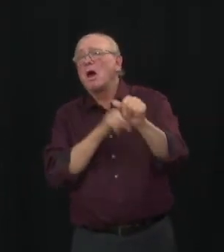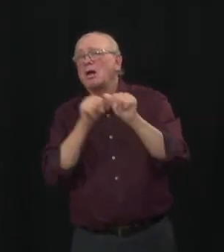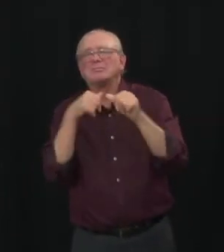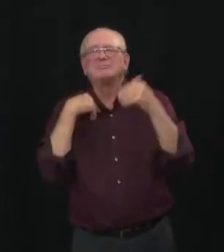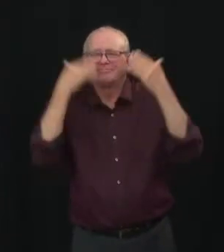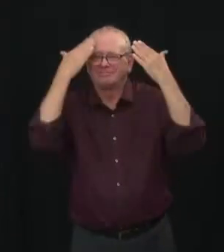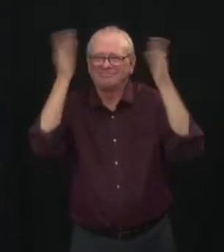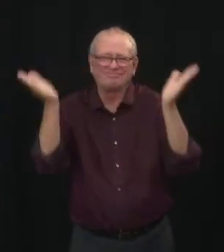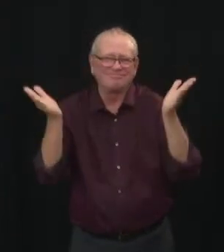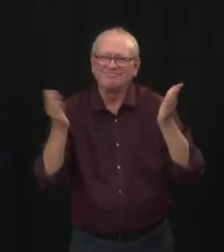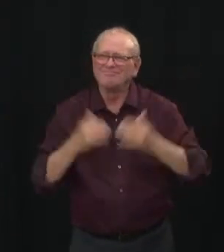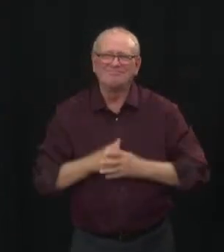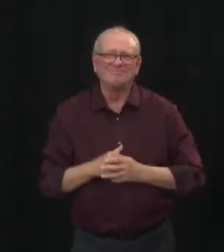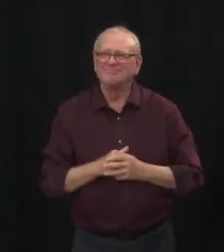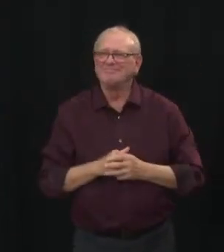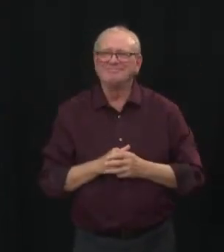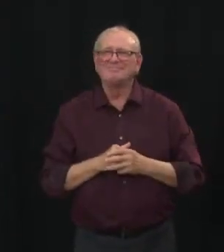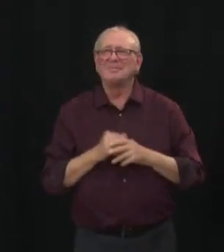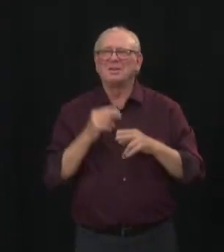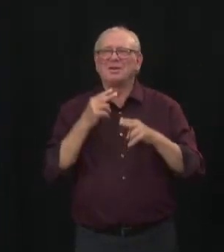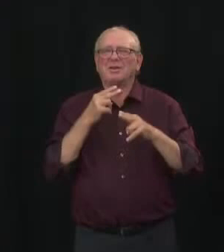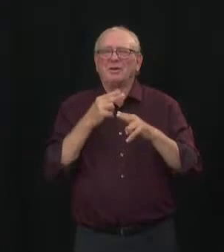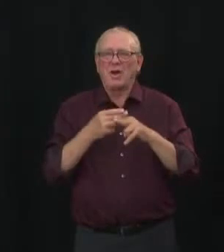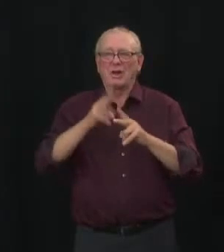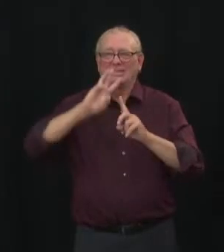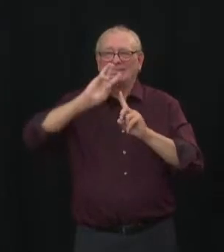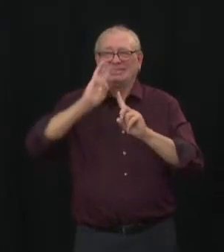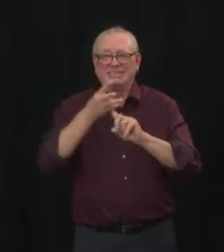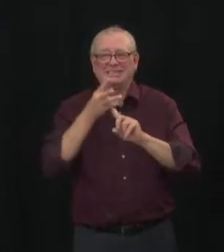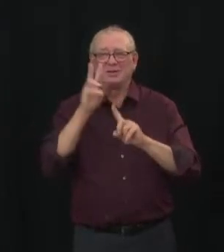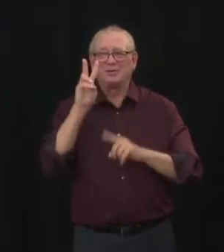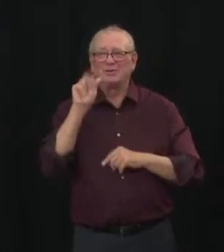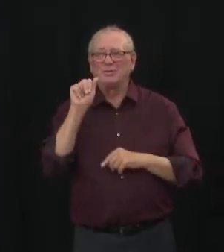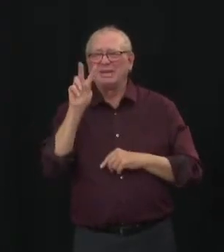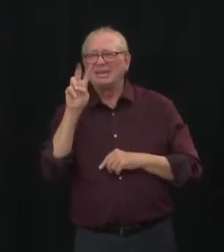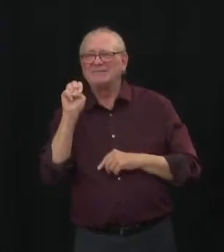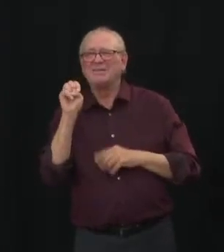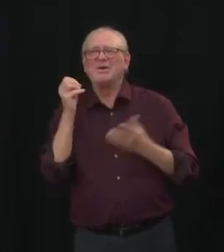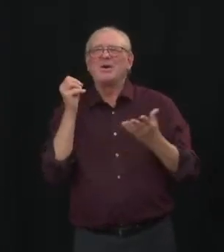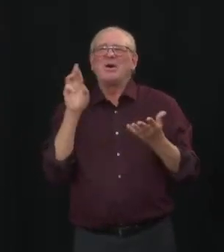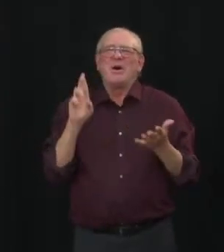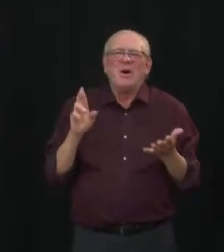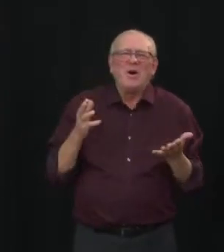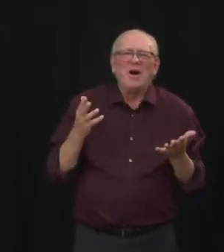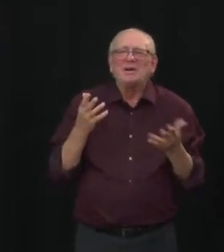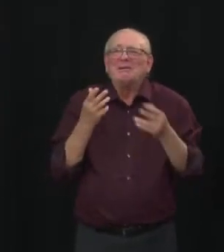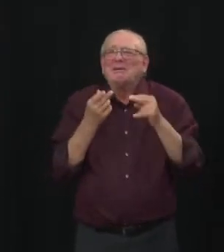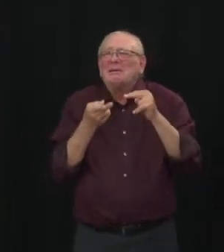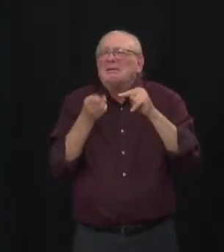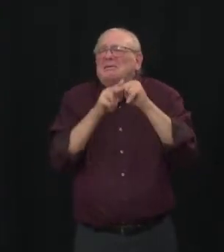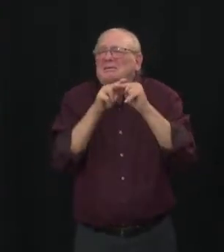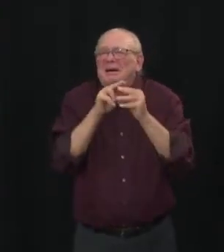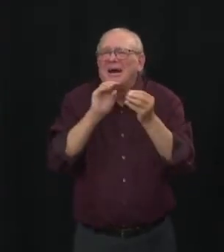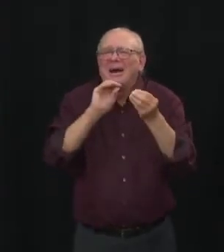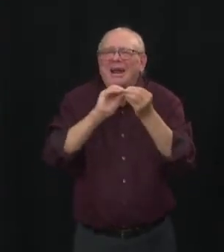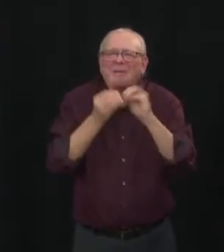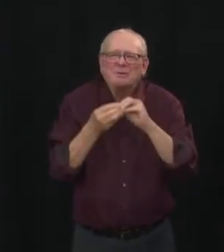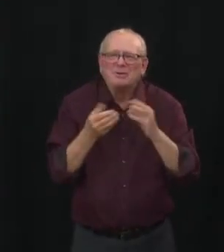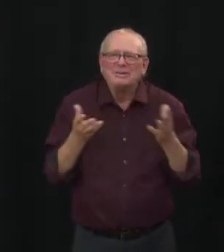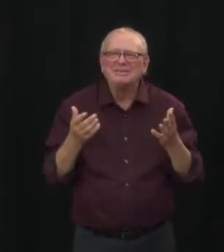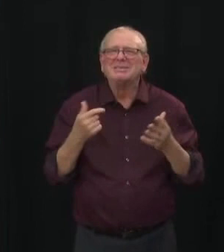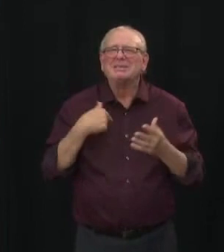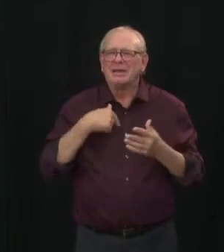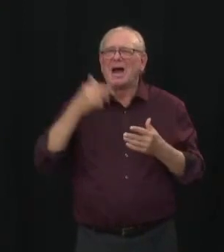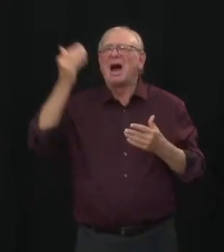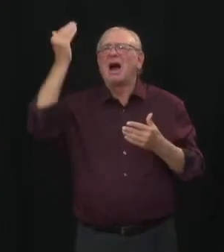it, whether it's called a sixth wave or whether we're talking about just the rise in transmission we've seen, we certainly all know the kinds of things